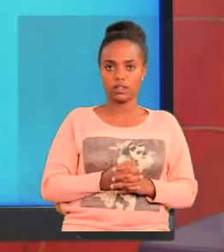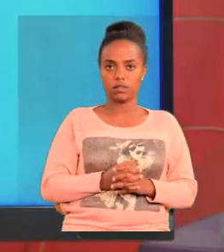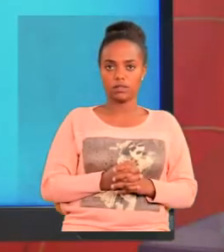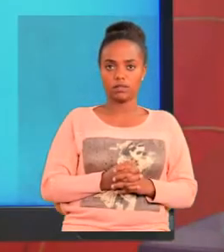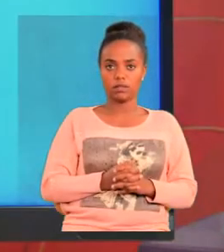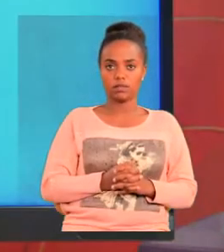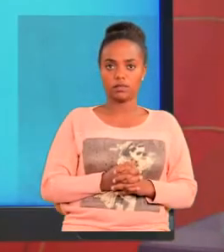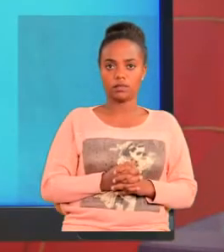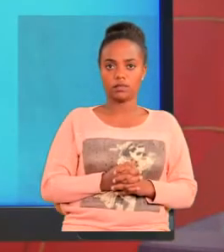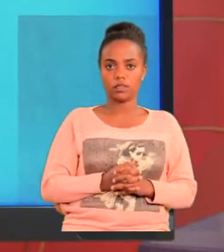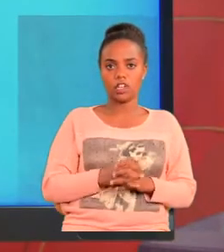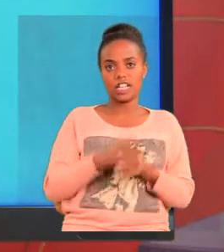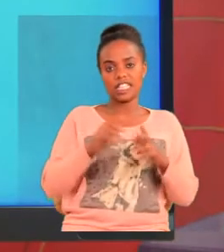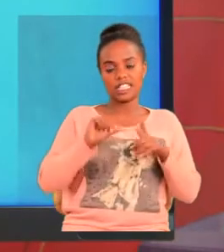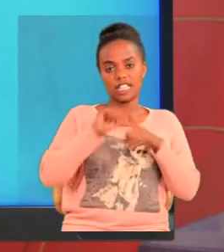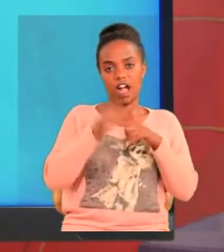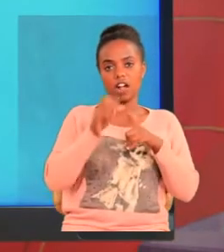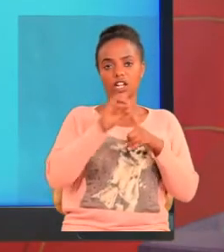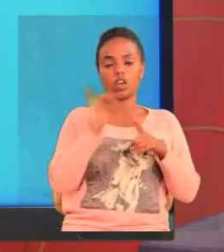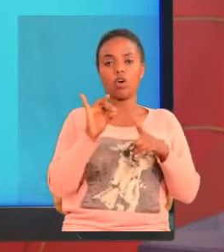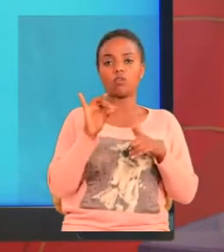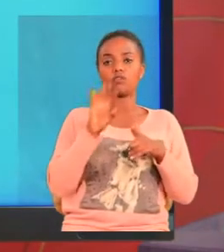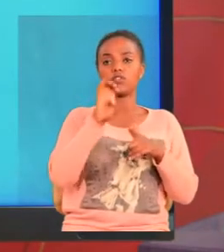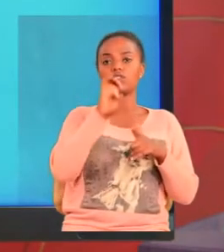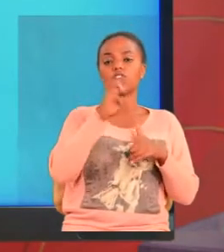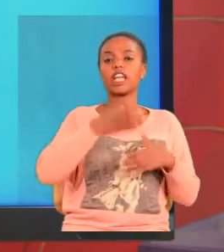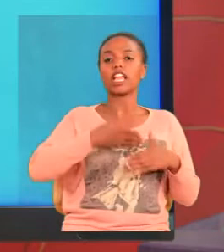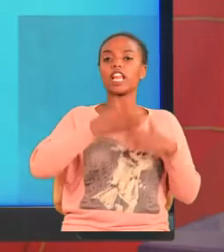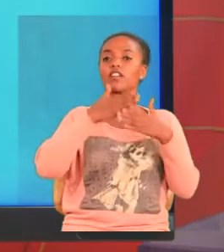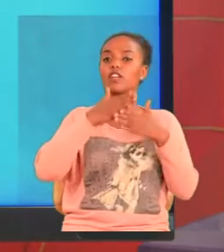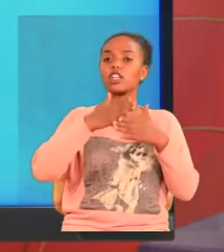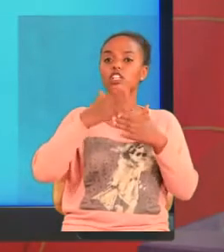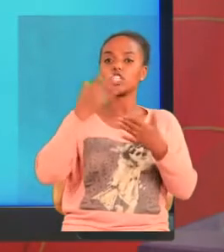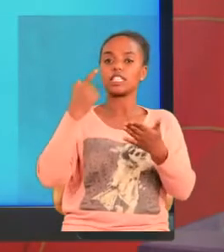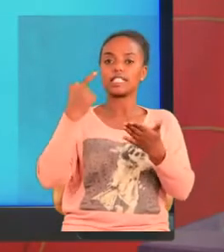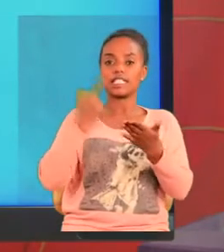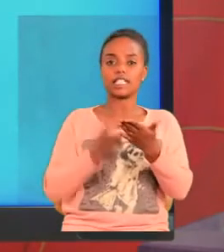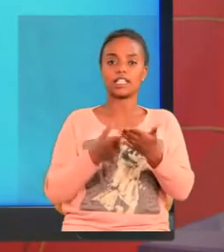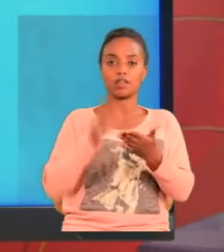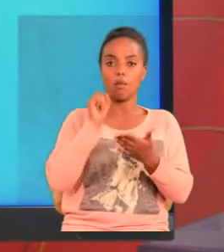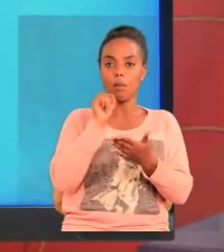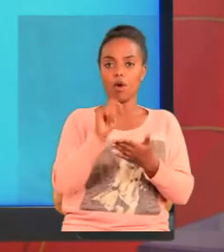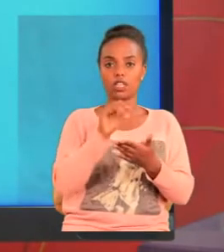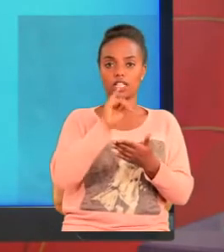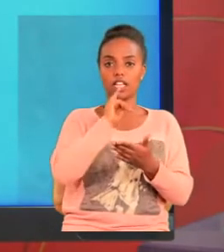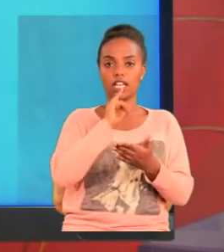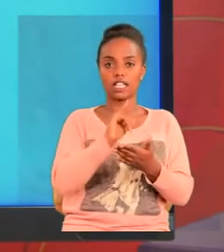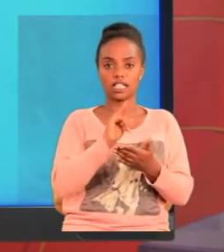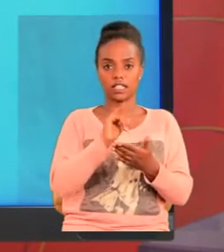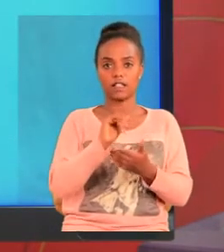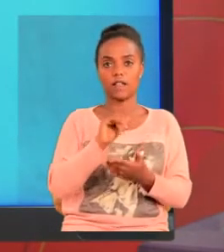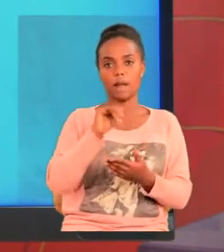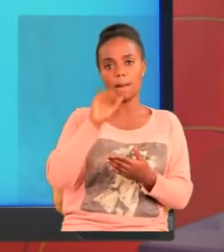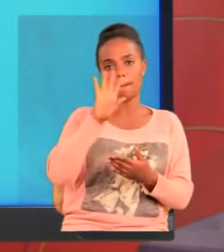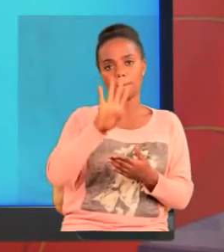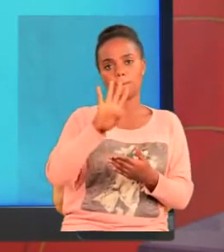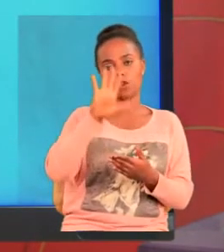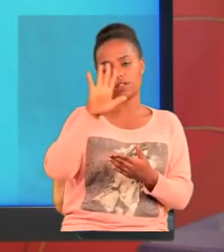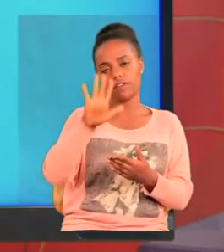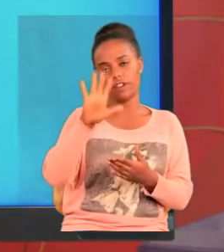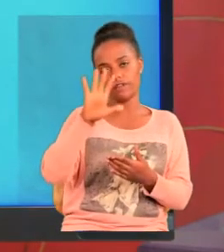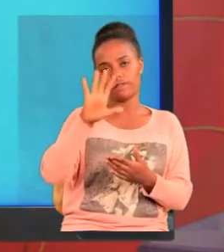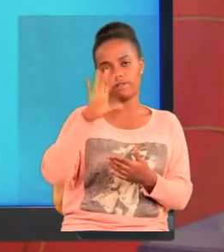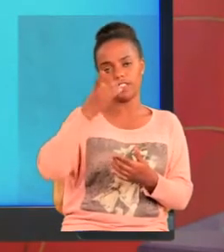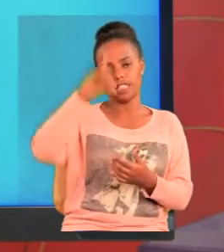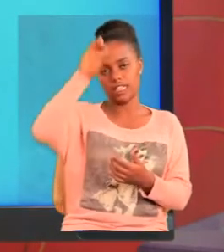So the angle of elevation to this point is given to it is